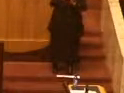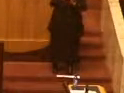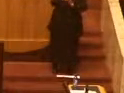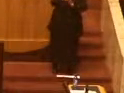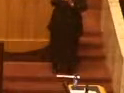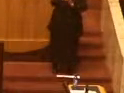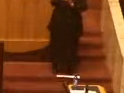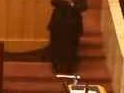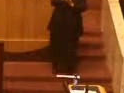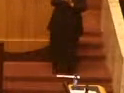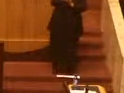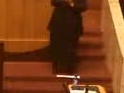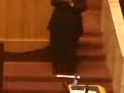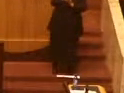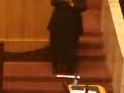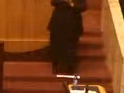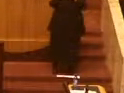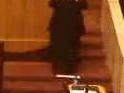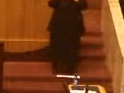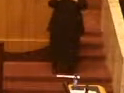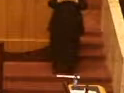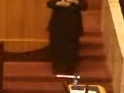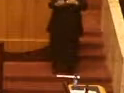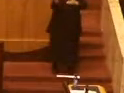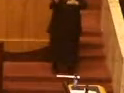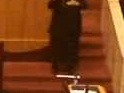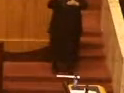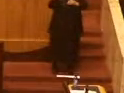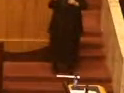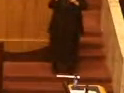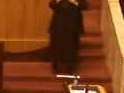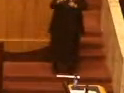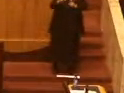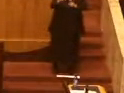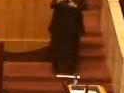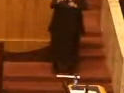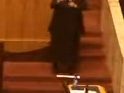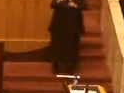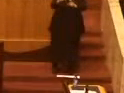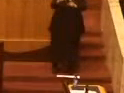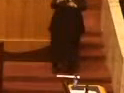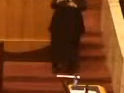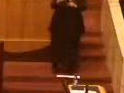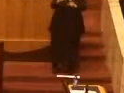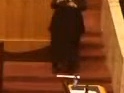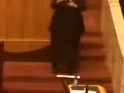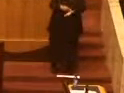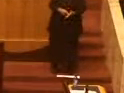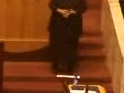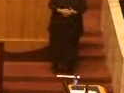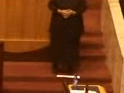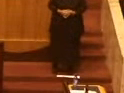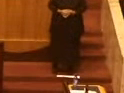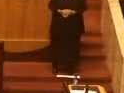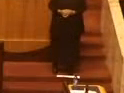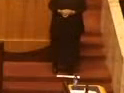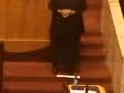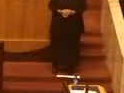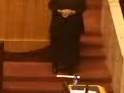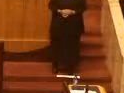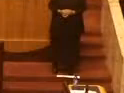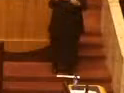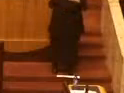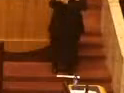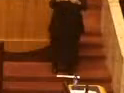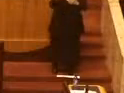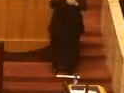lifted in August and we move swiftly to fill in critical vacant posts. Honorable members, the process of